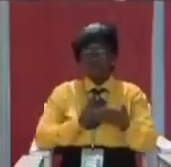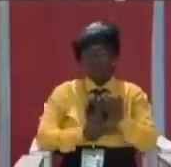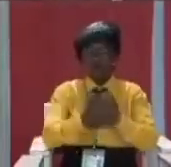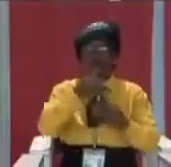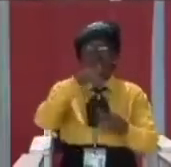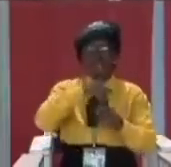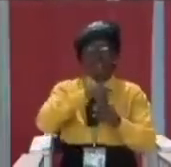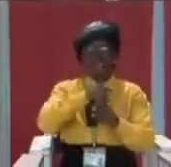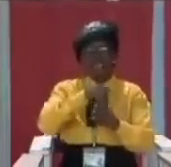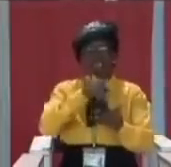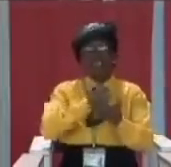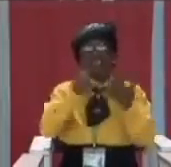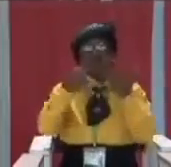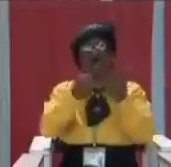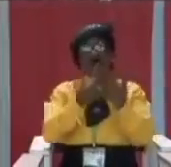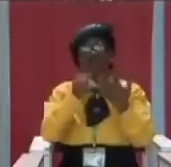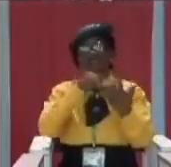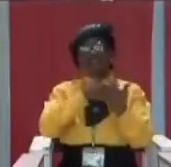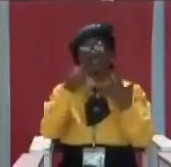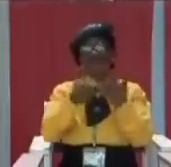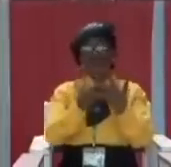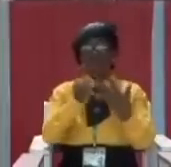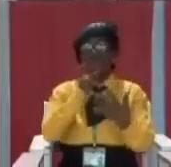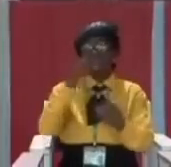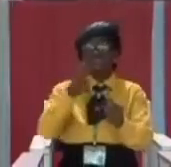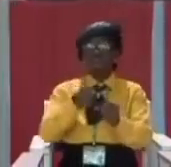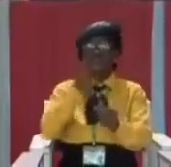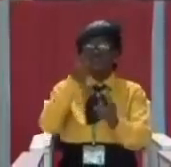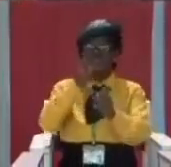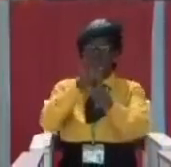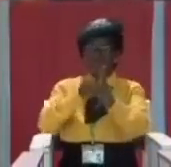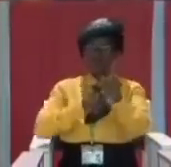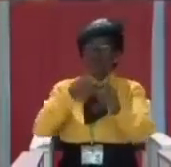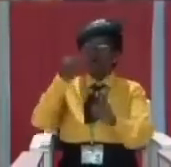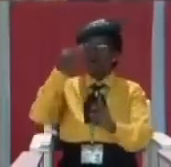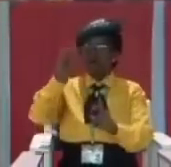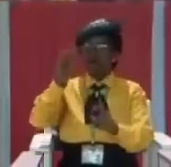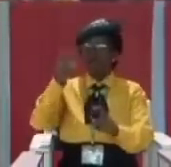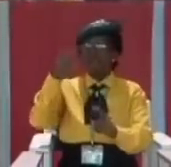January is the first month of the year.